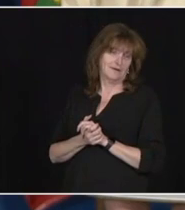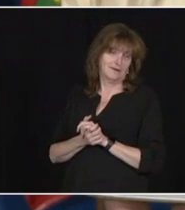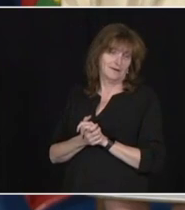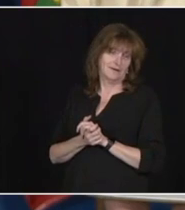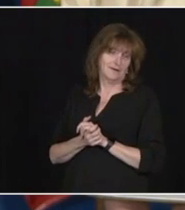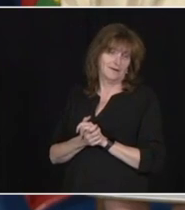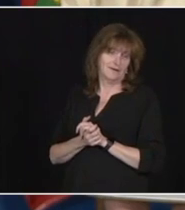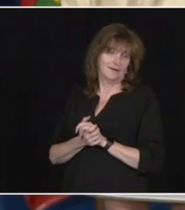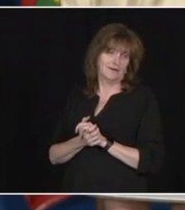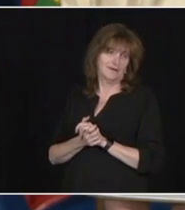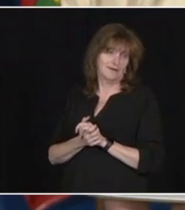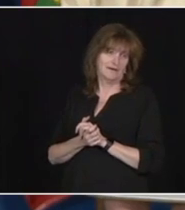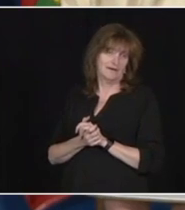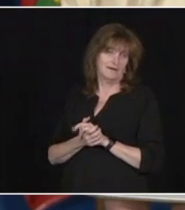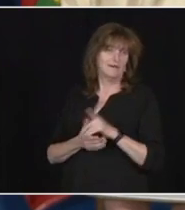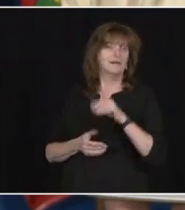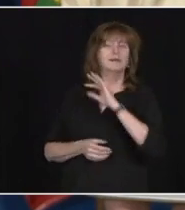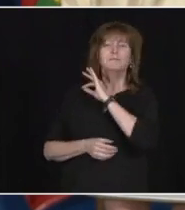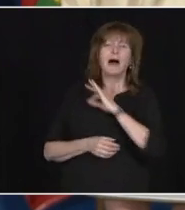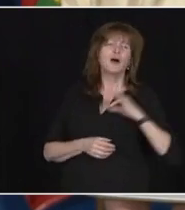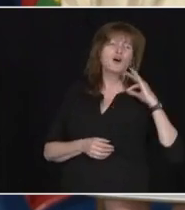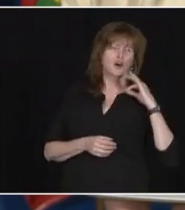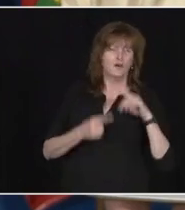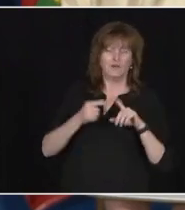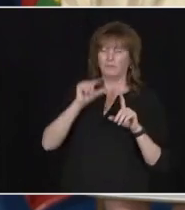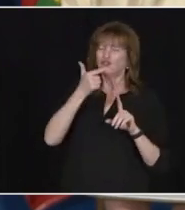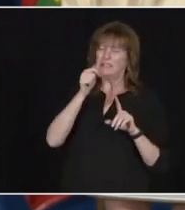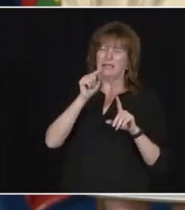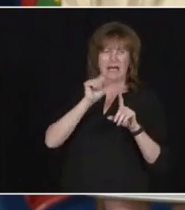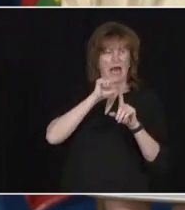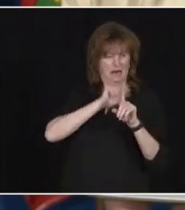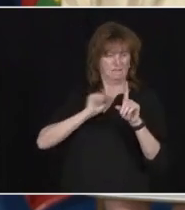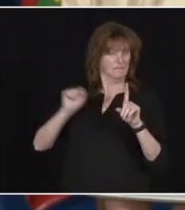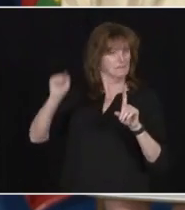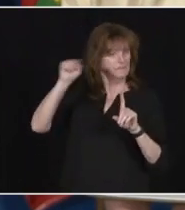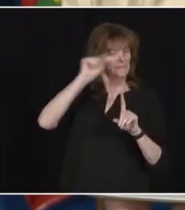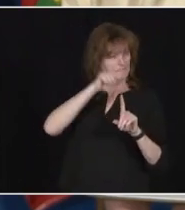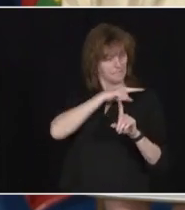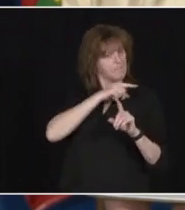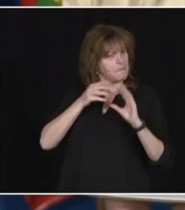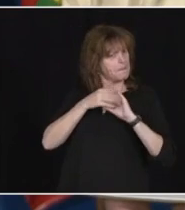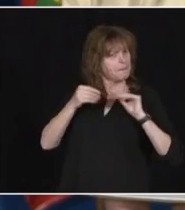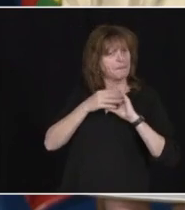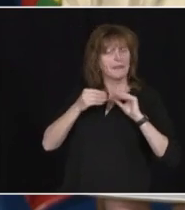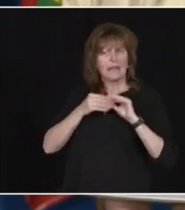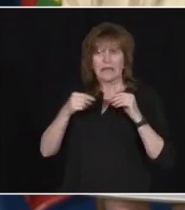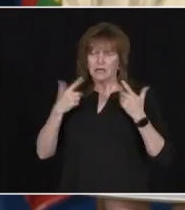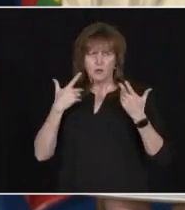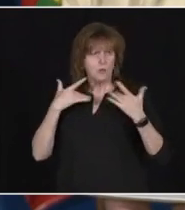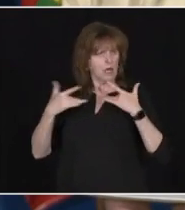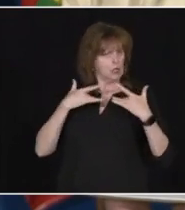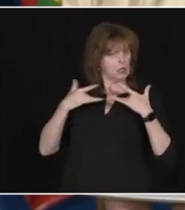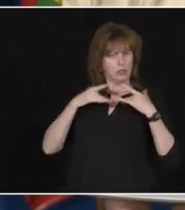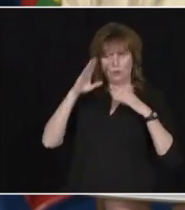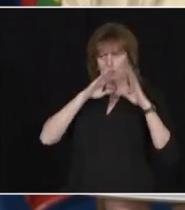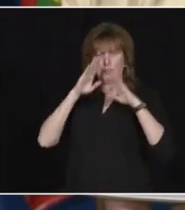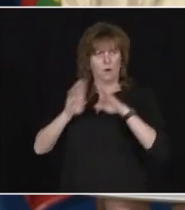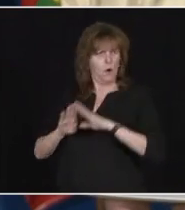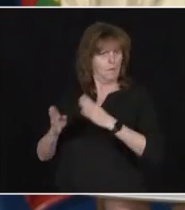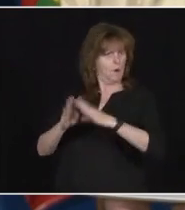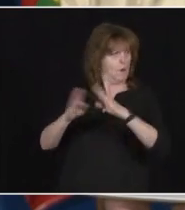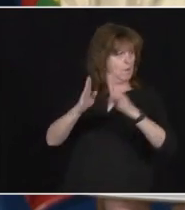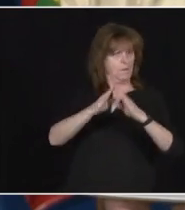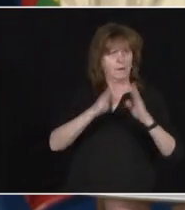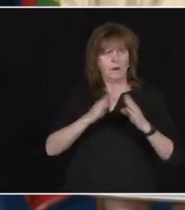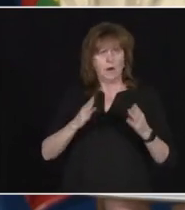reopening. They feel that the story is really a case of two pandemics. The GTA, of course, has been hard hit,